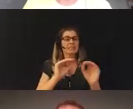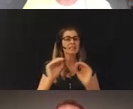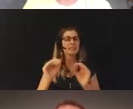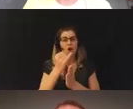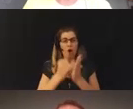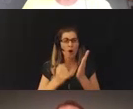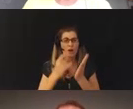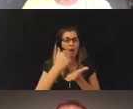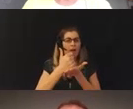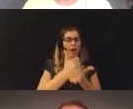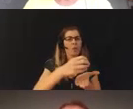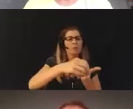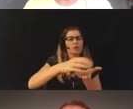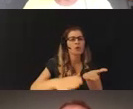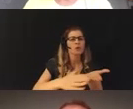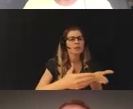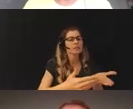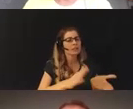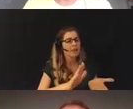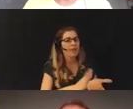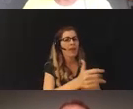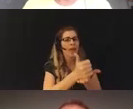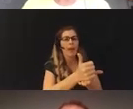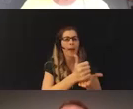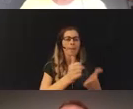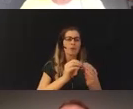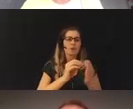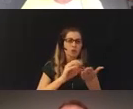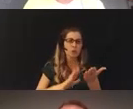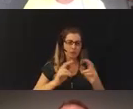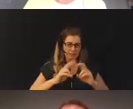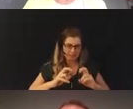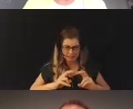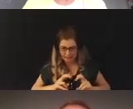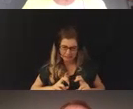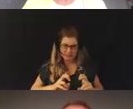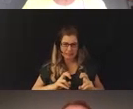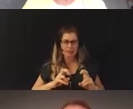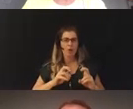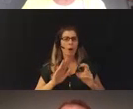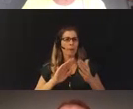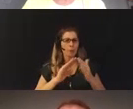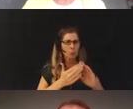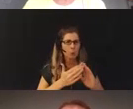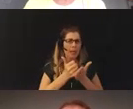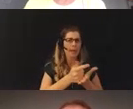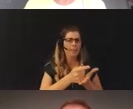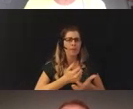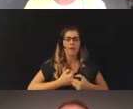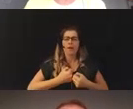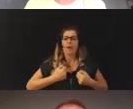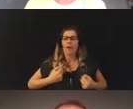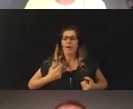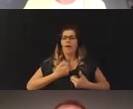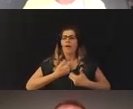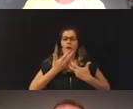way to empower students to discuss, explore, and grapple with themselves and their community through art as a medium. This stems